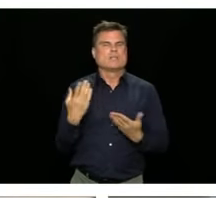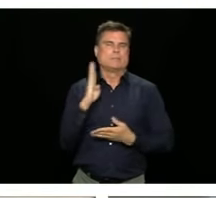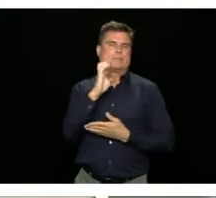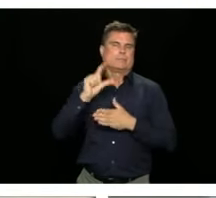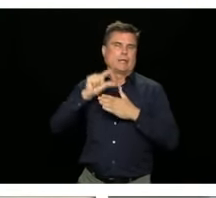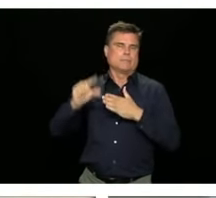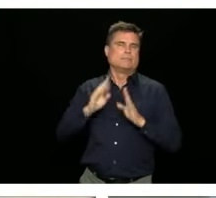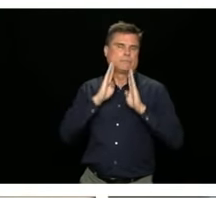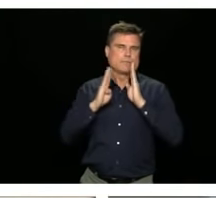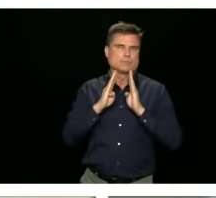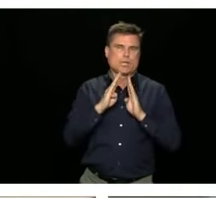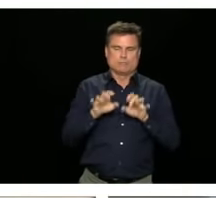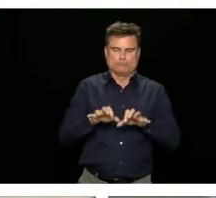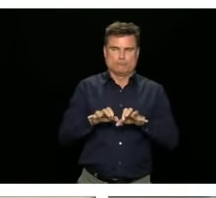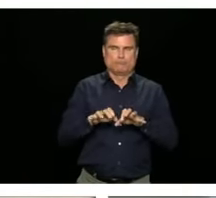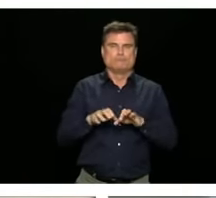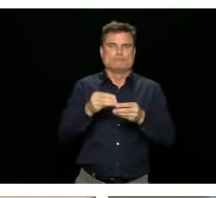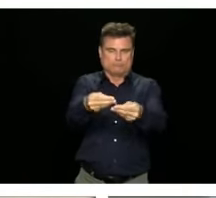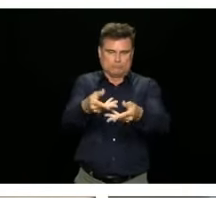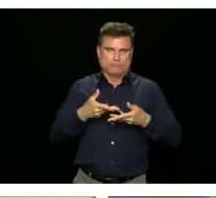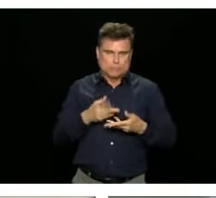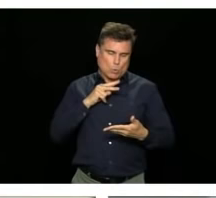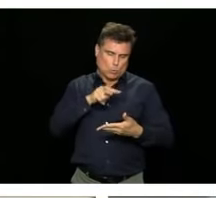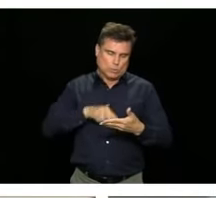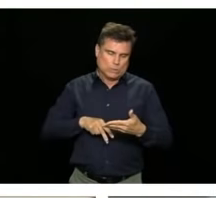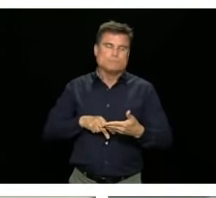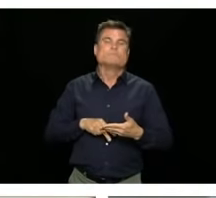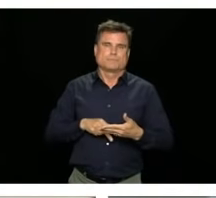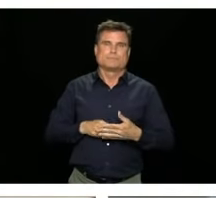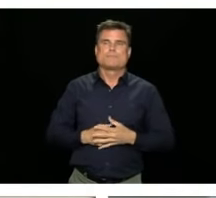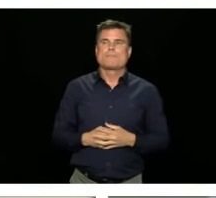started. It is my pleasure to introduce Ms.